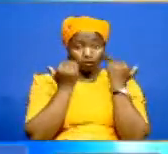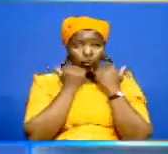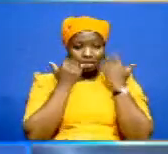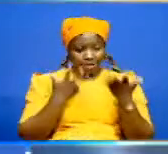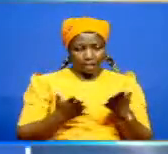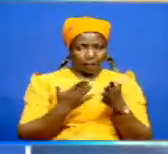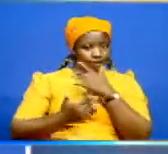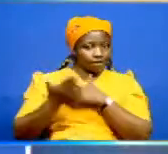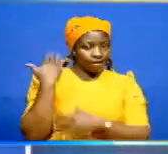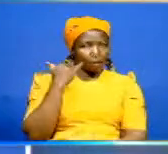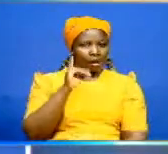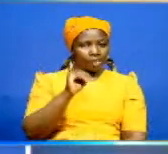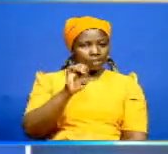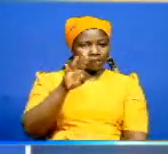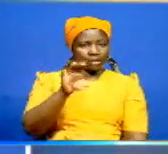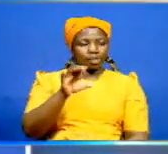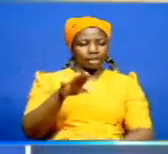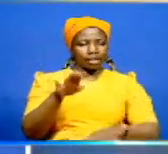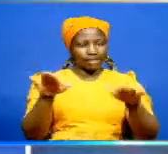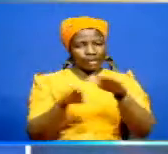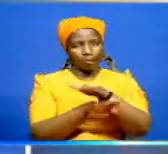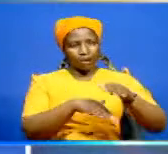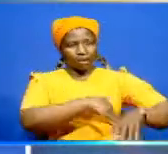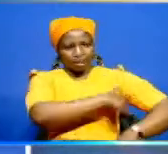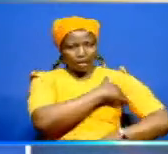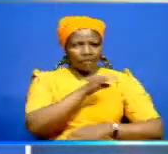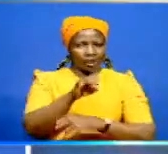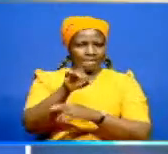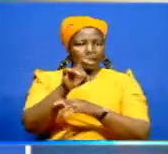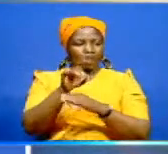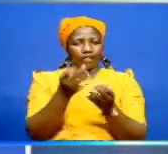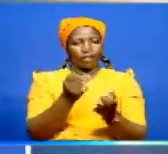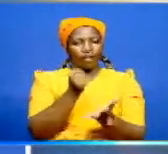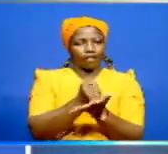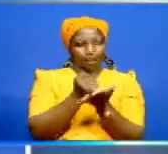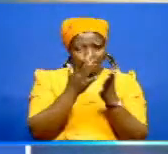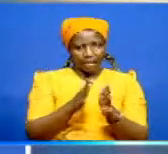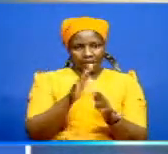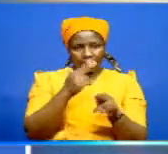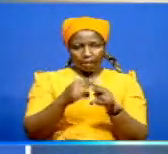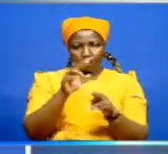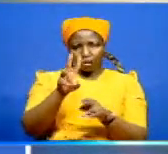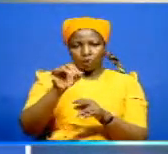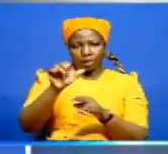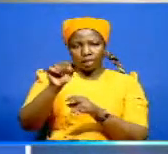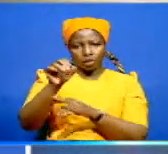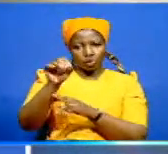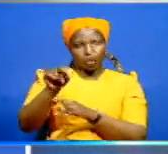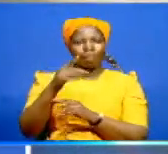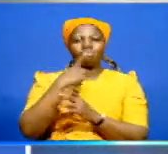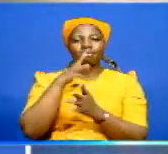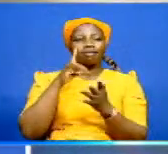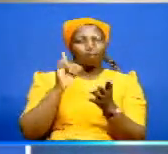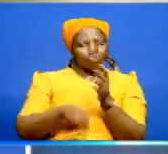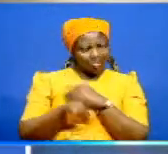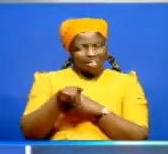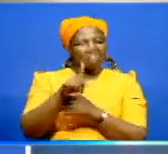former IEBC Deputy Chief Executive Officer Wilson Shuley has denied culpability in the supply